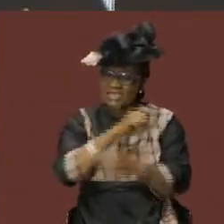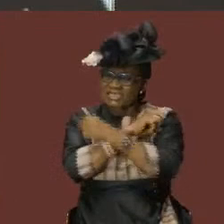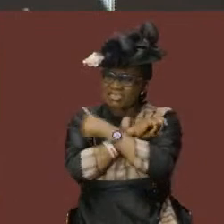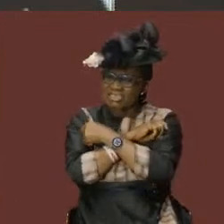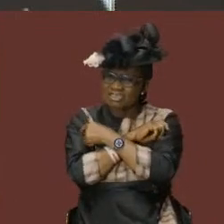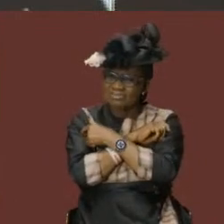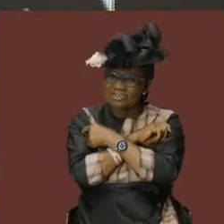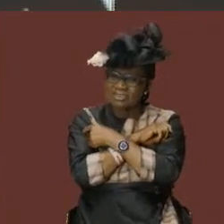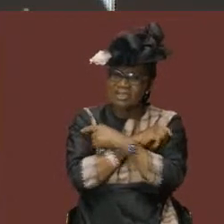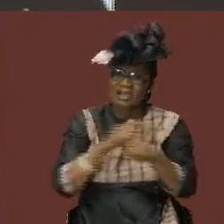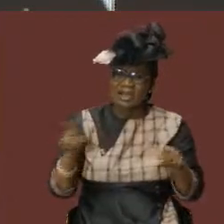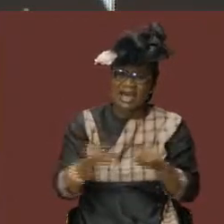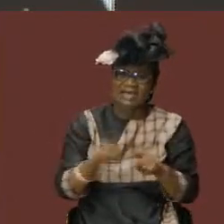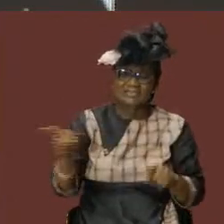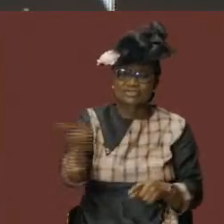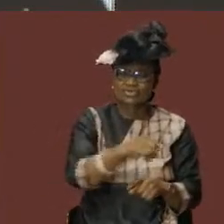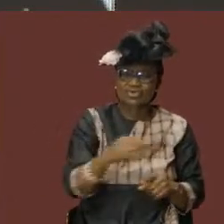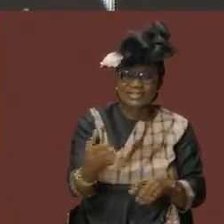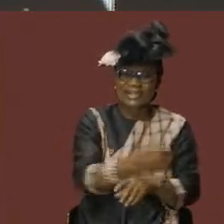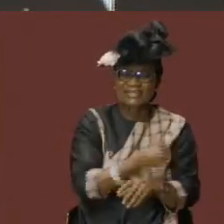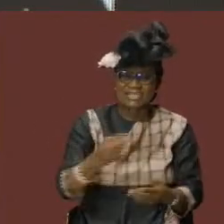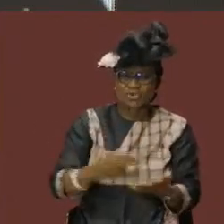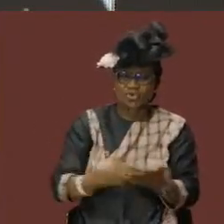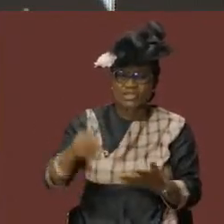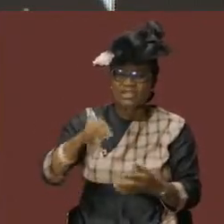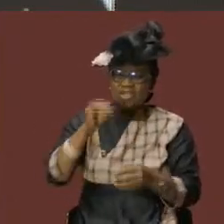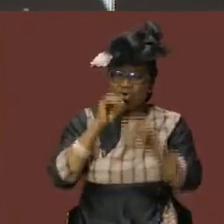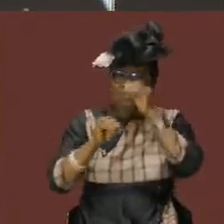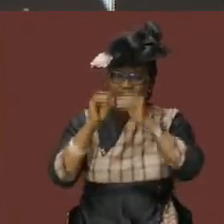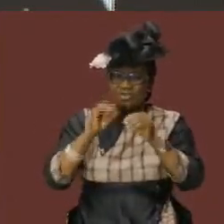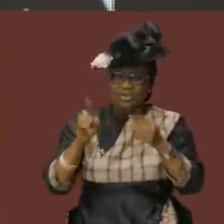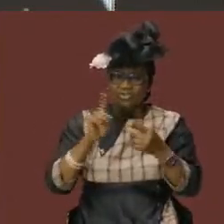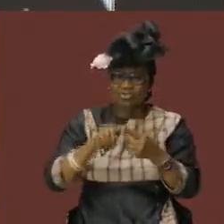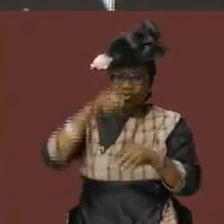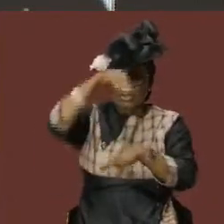As we partake of the Holy Communion tonight,